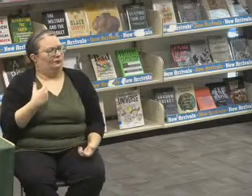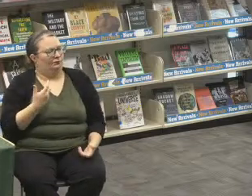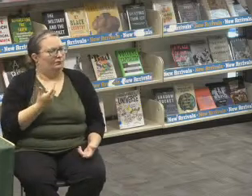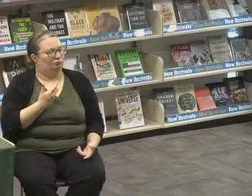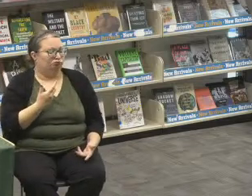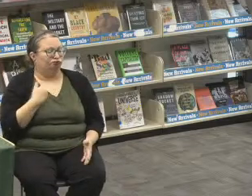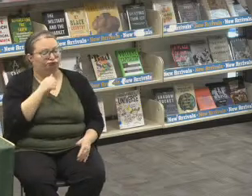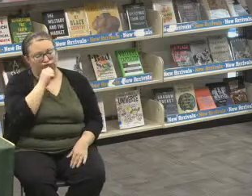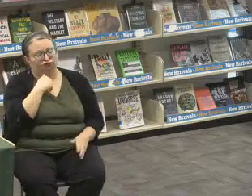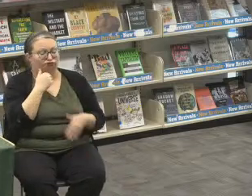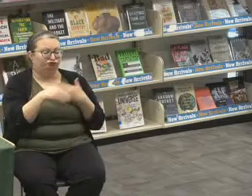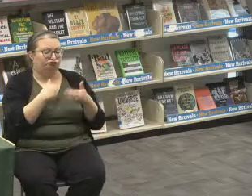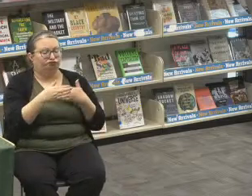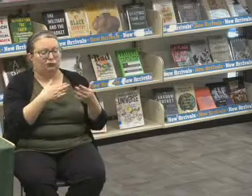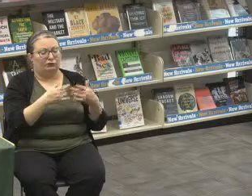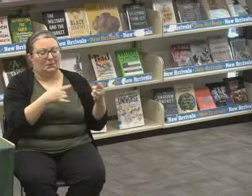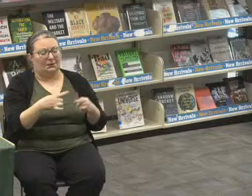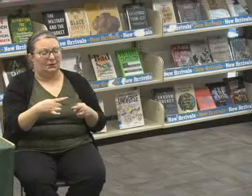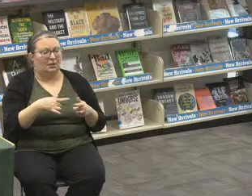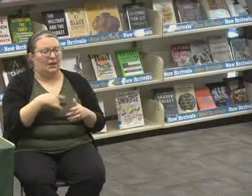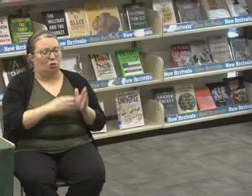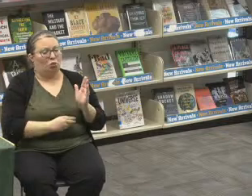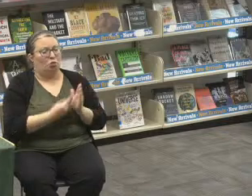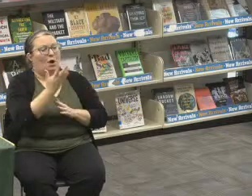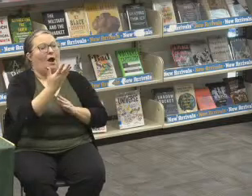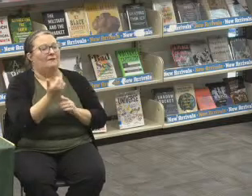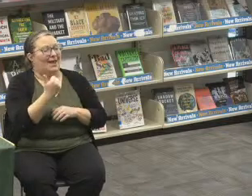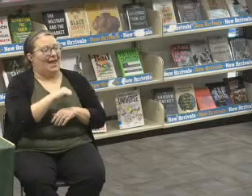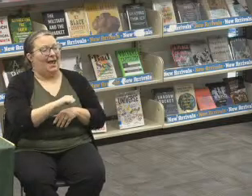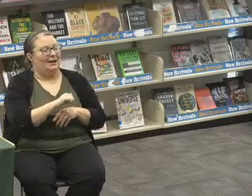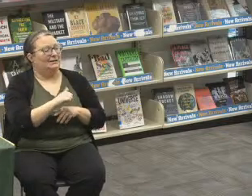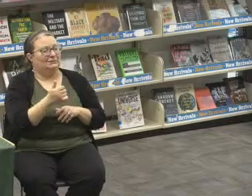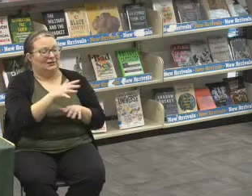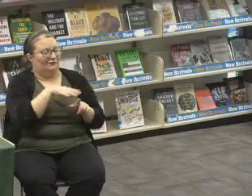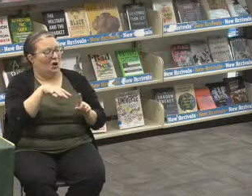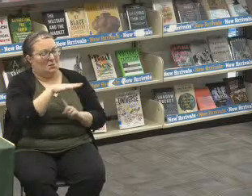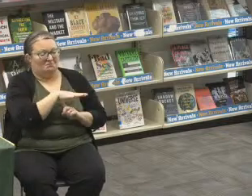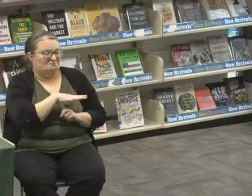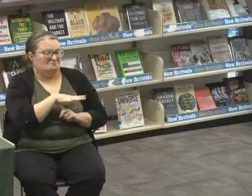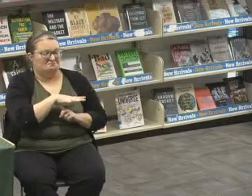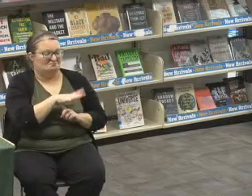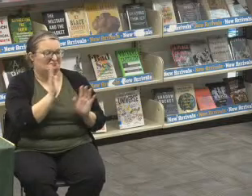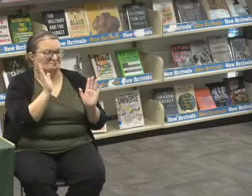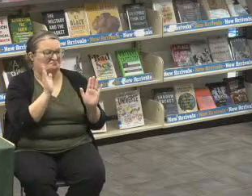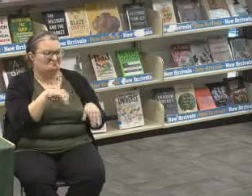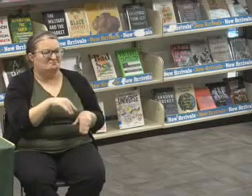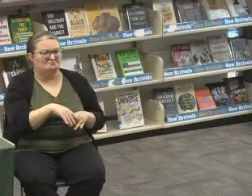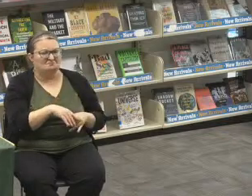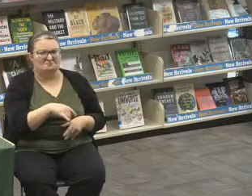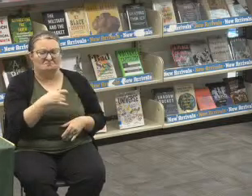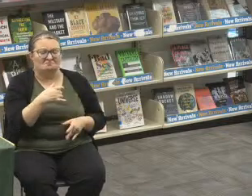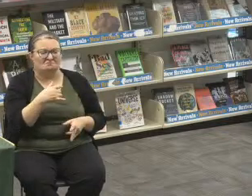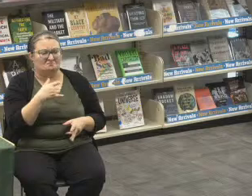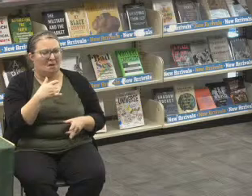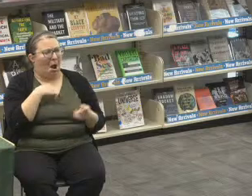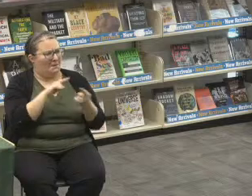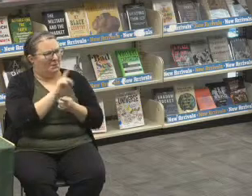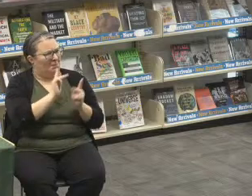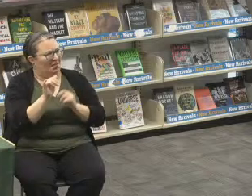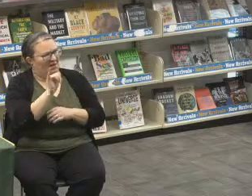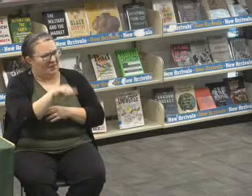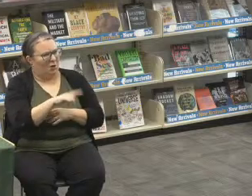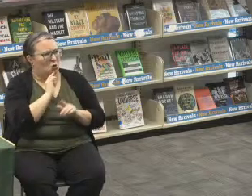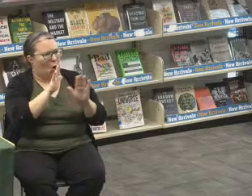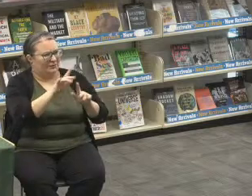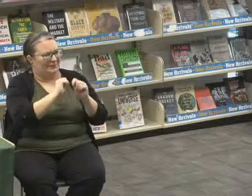kind of roll with it no matter what you do. They can thrive in any environment. We need these people. I need these people. They're awesome